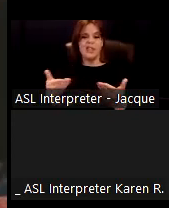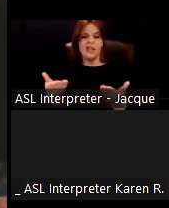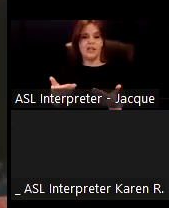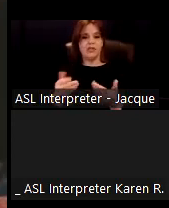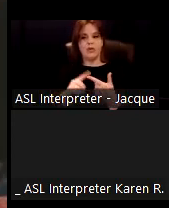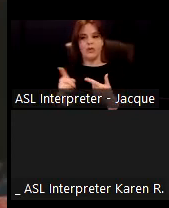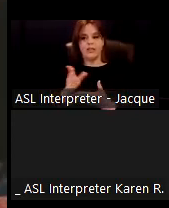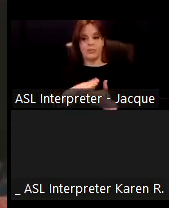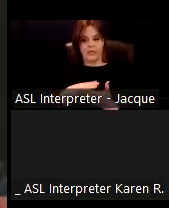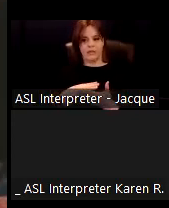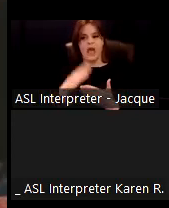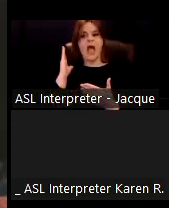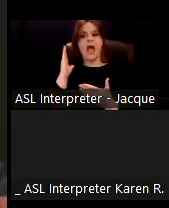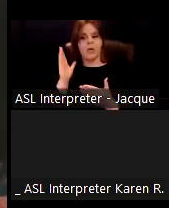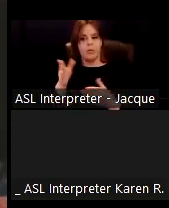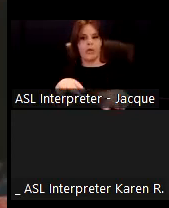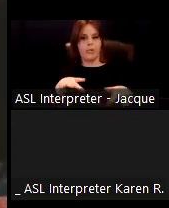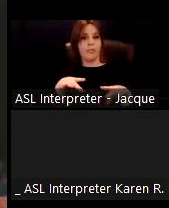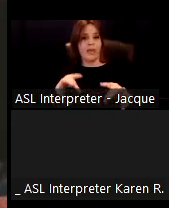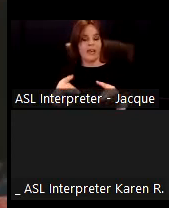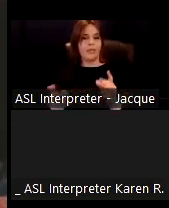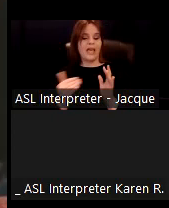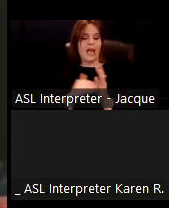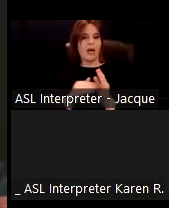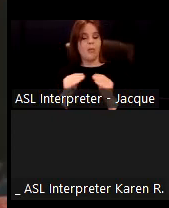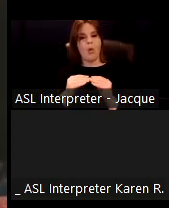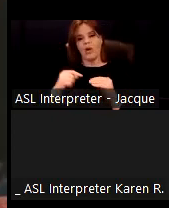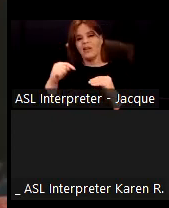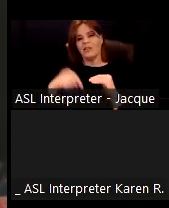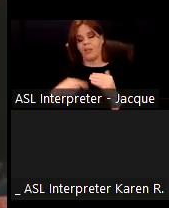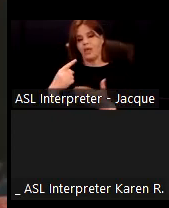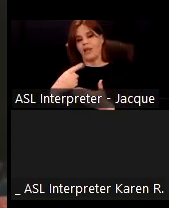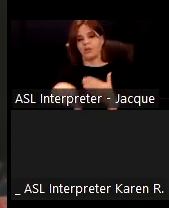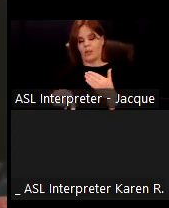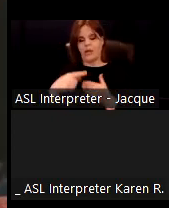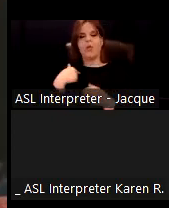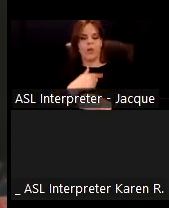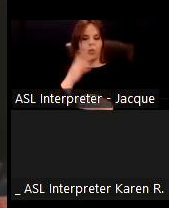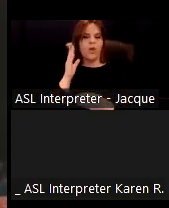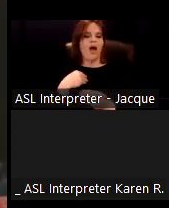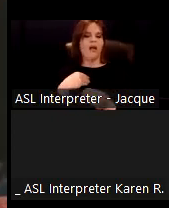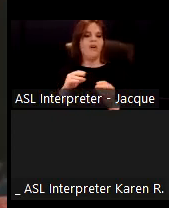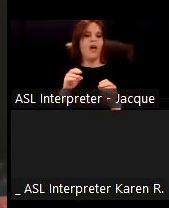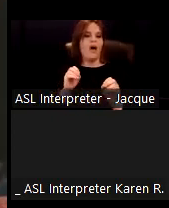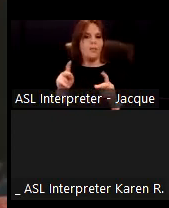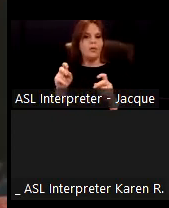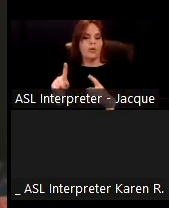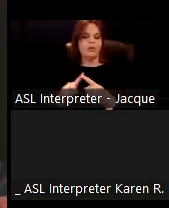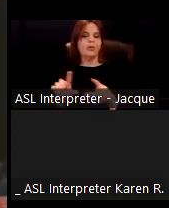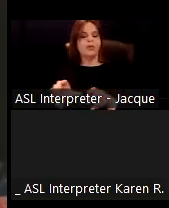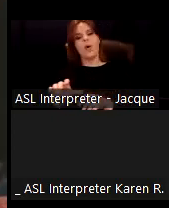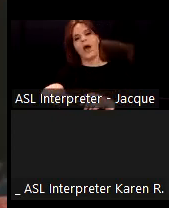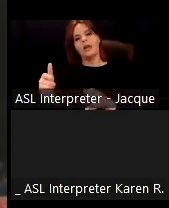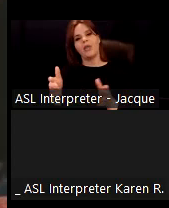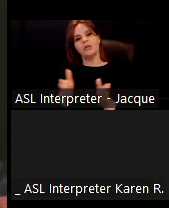piece, and we'll pick it up again more in depth next week, and we'll have some opportunity to do another small